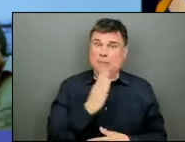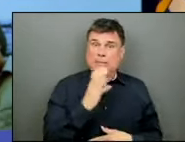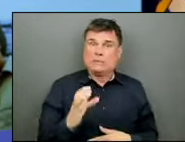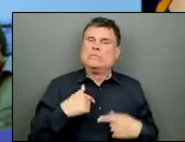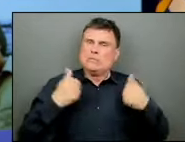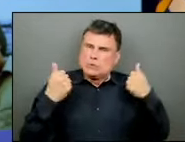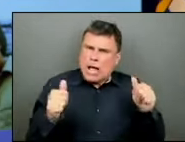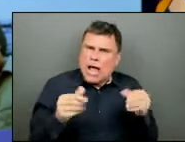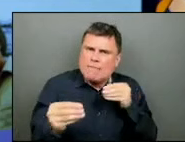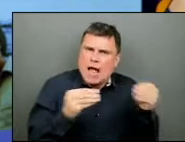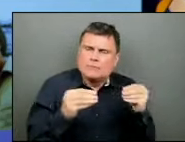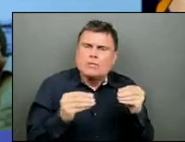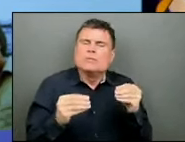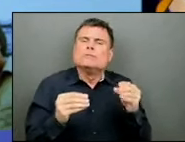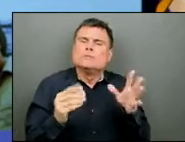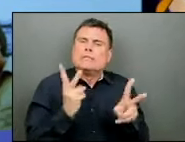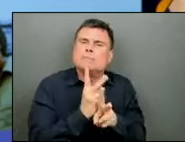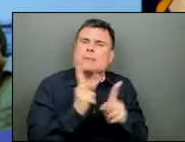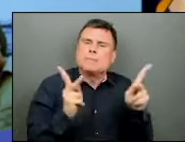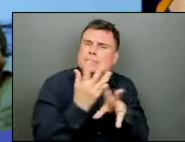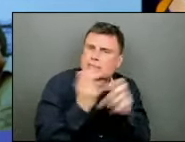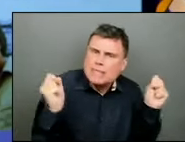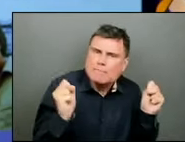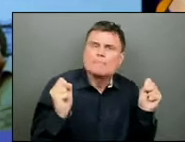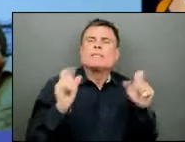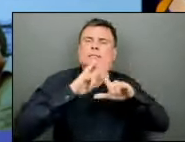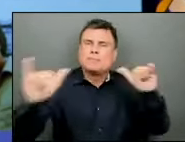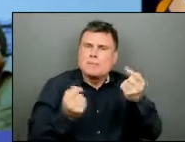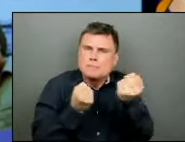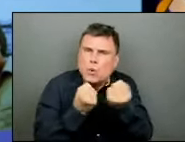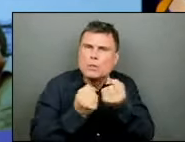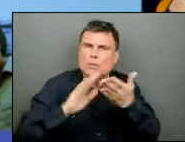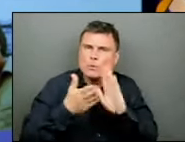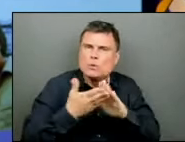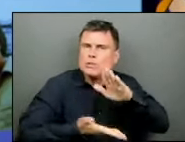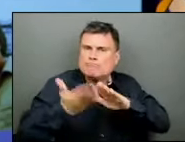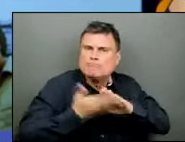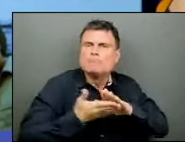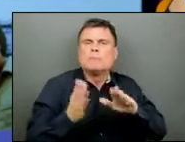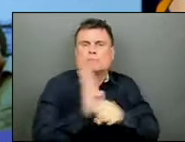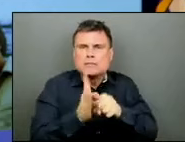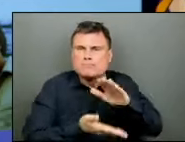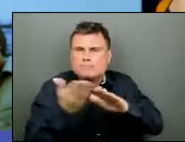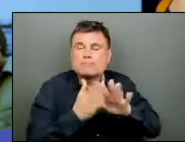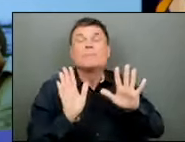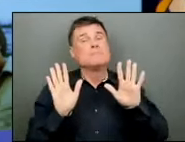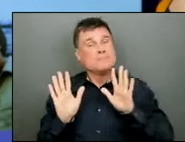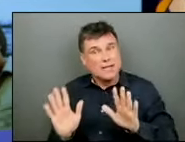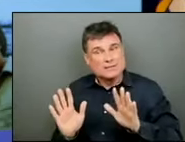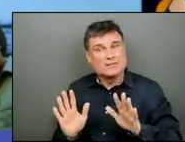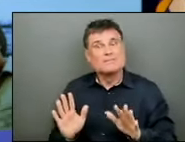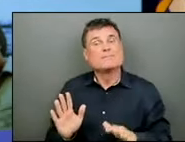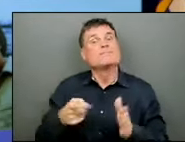safe, what we can do to protect individuals, communities, and businesses. And that's exactly what we'll do. But it requires all of us working together. And